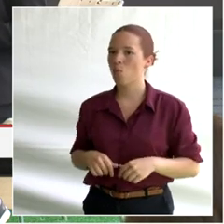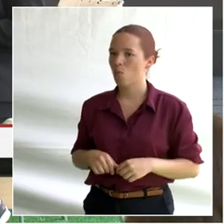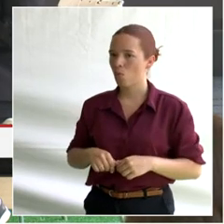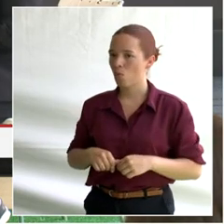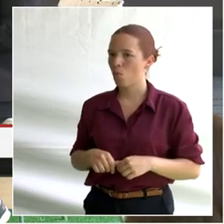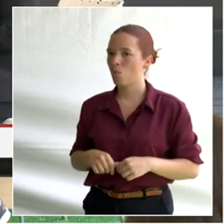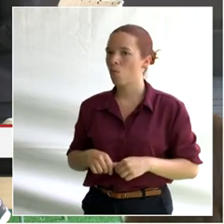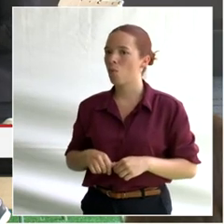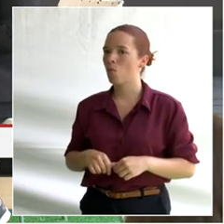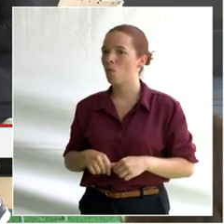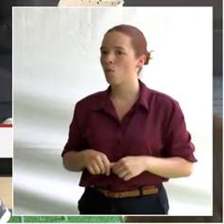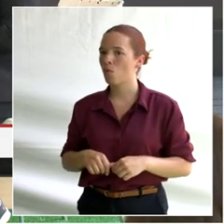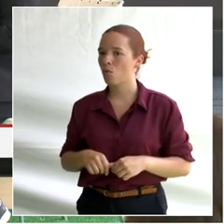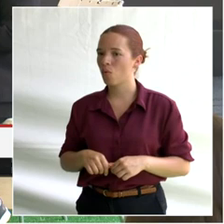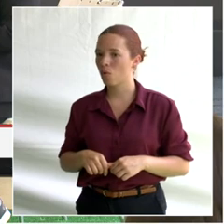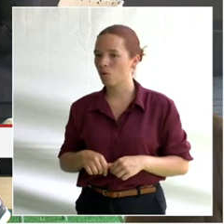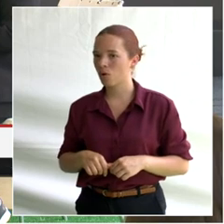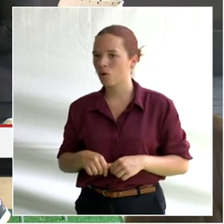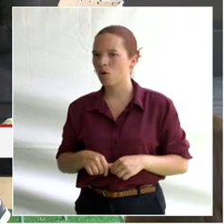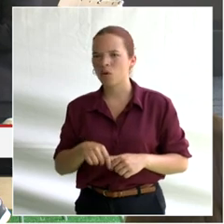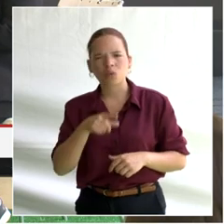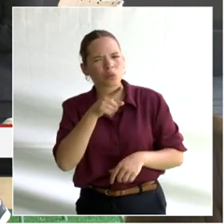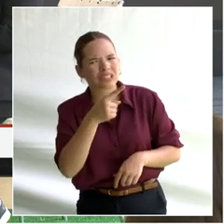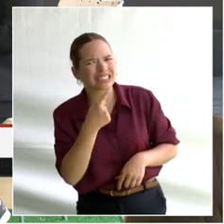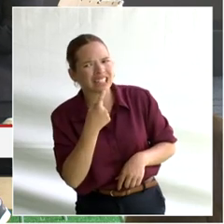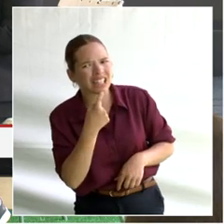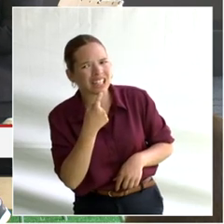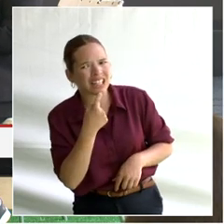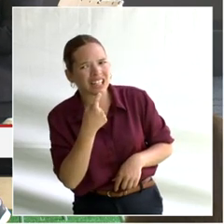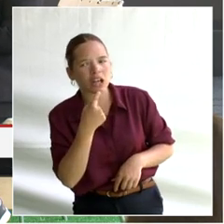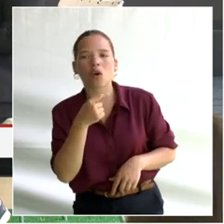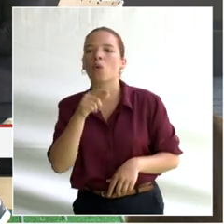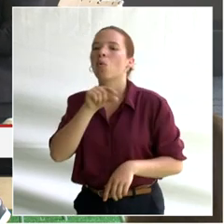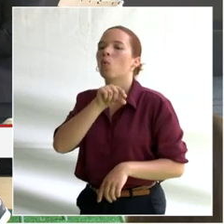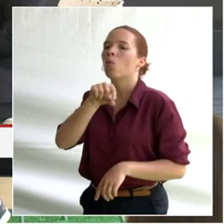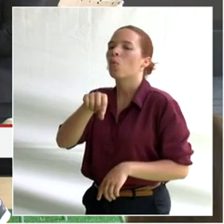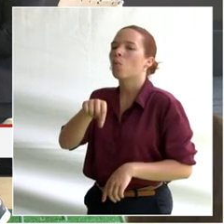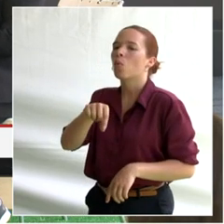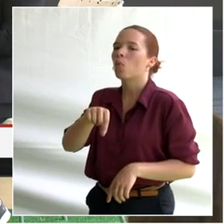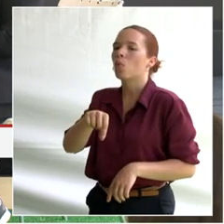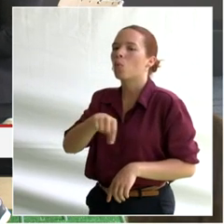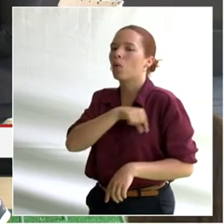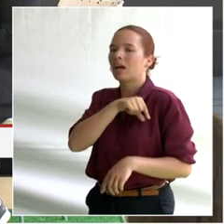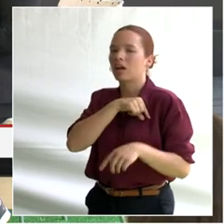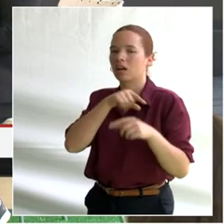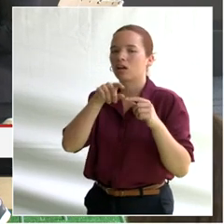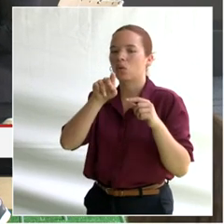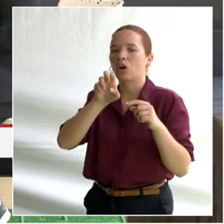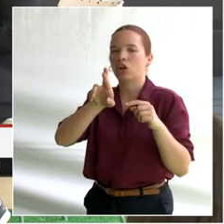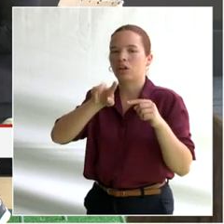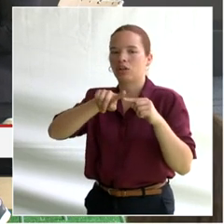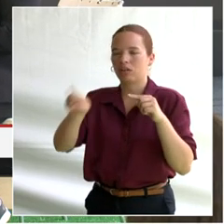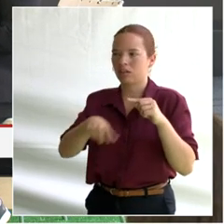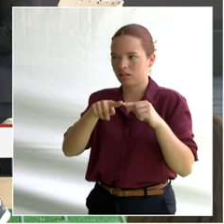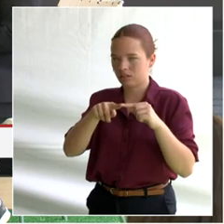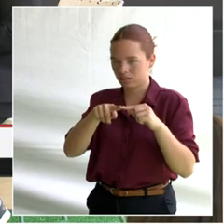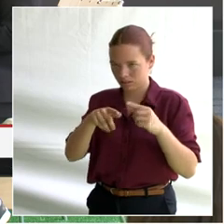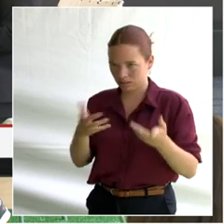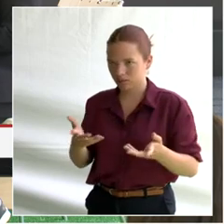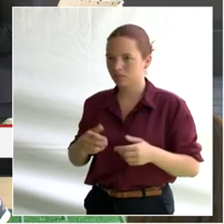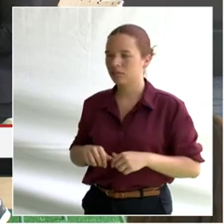qualifier, got it. Just real quick to point out, as Mark showed me, that if they win their first rounds, Jessica Pegula takes on